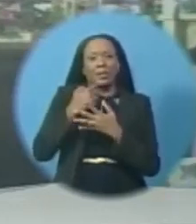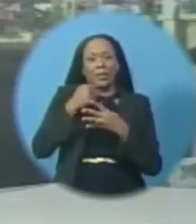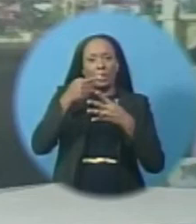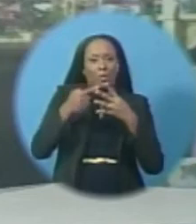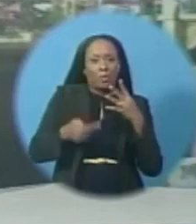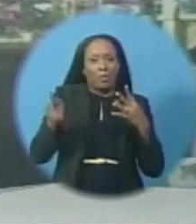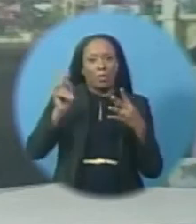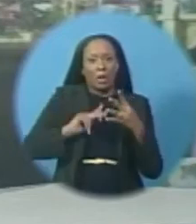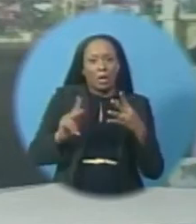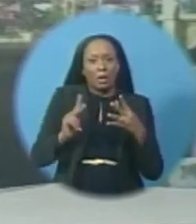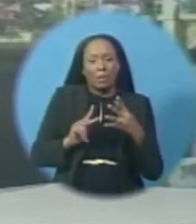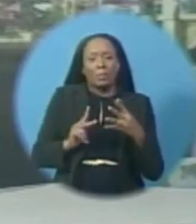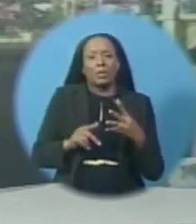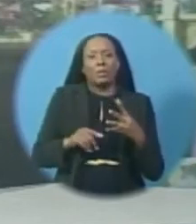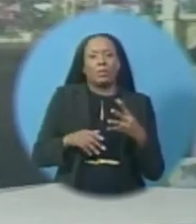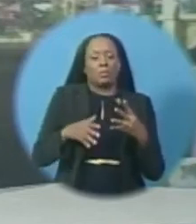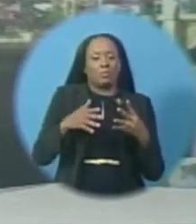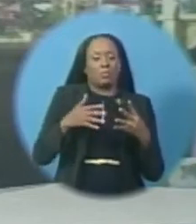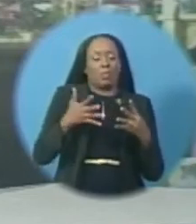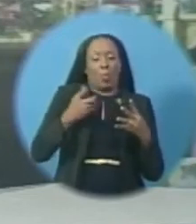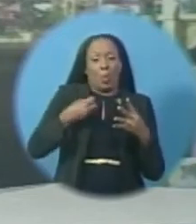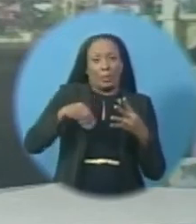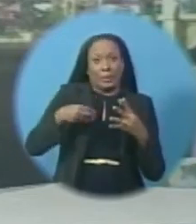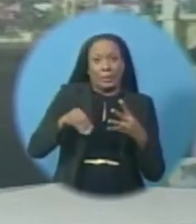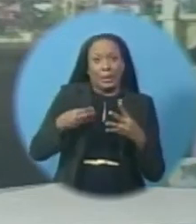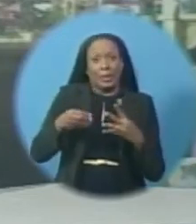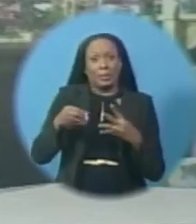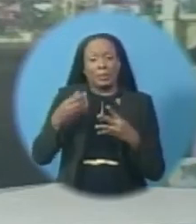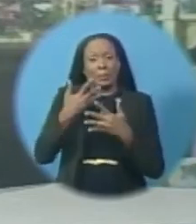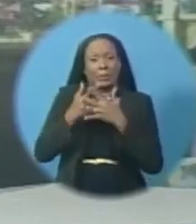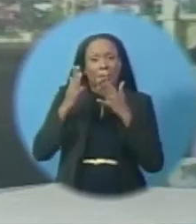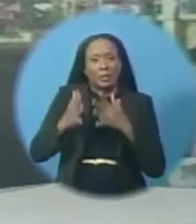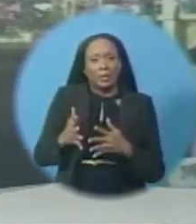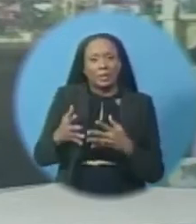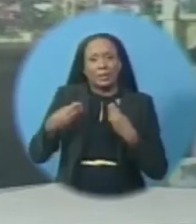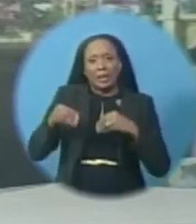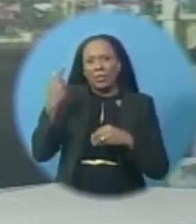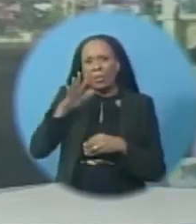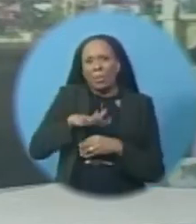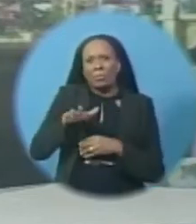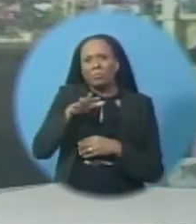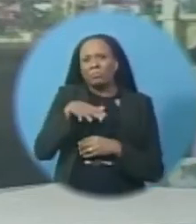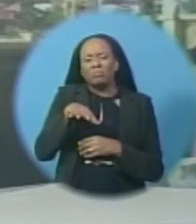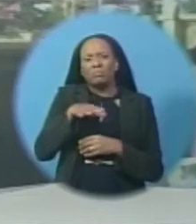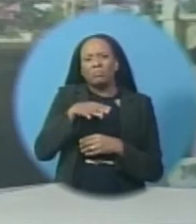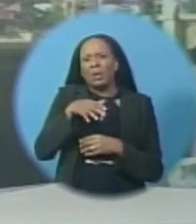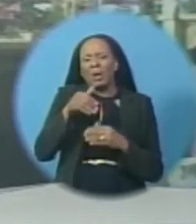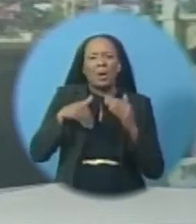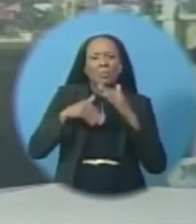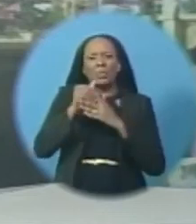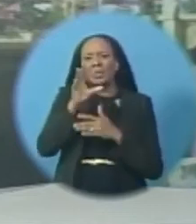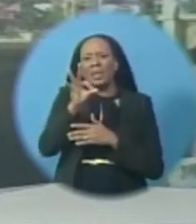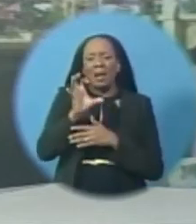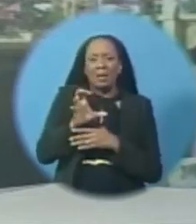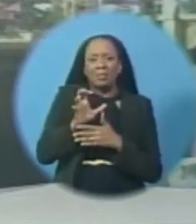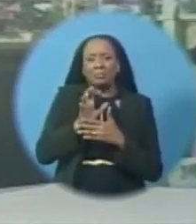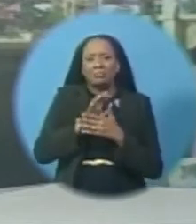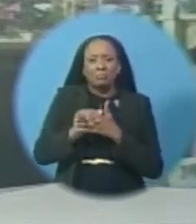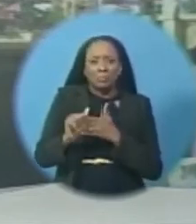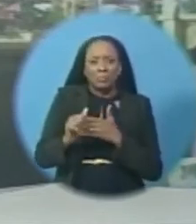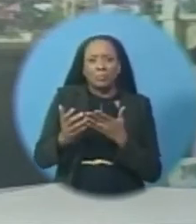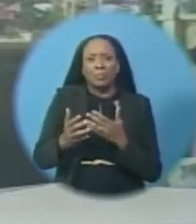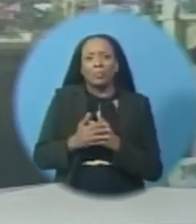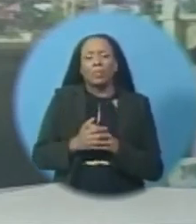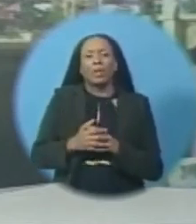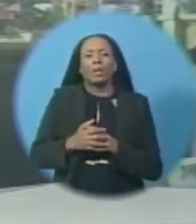charged inmates anywhere from $400 to $900 for the contraband. The officers worked in prisons in 2 coastal towns,